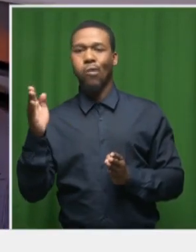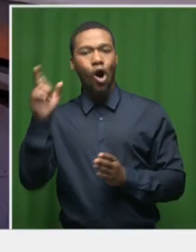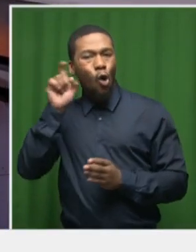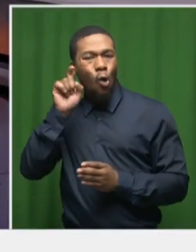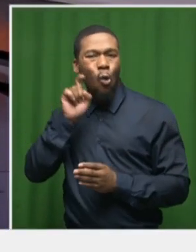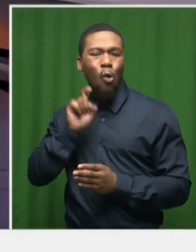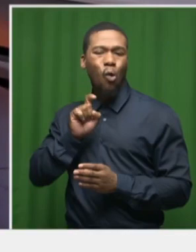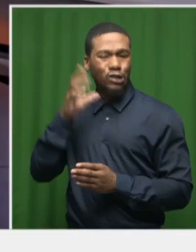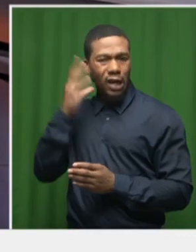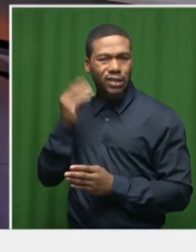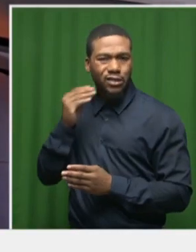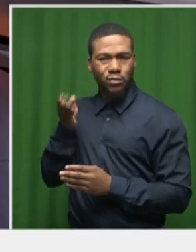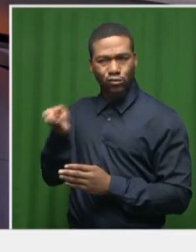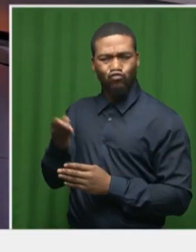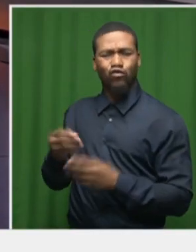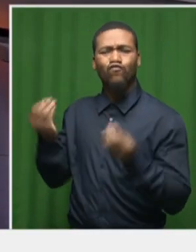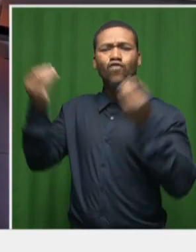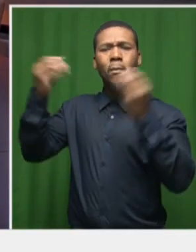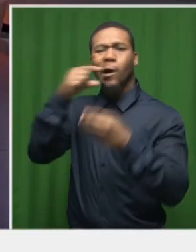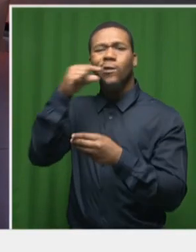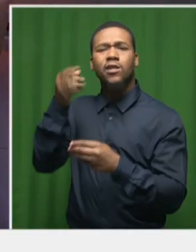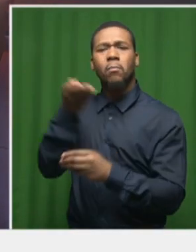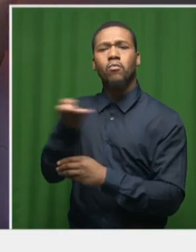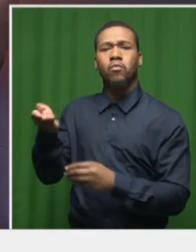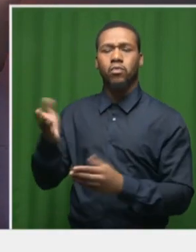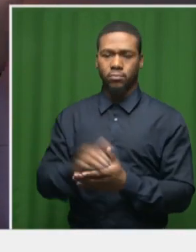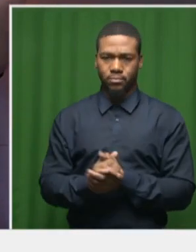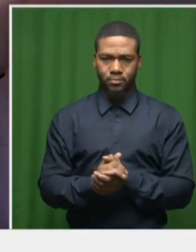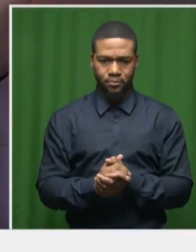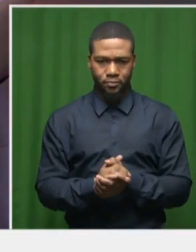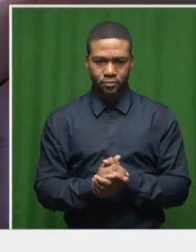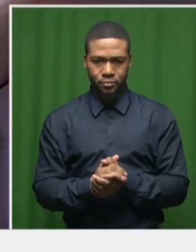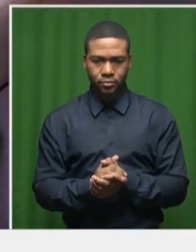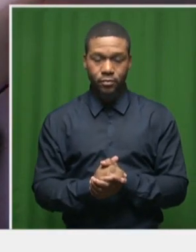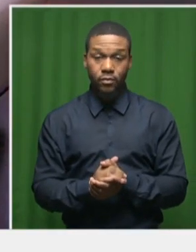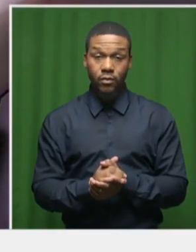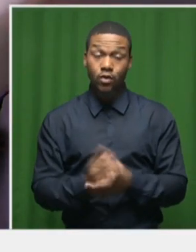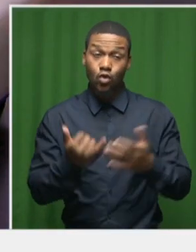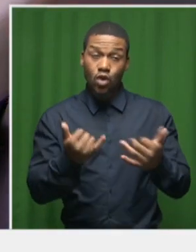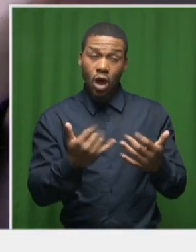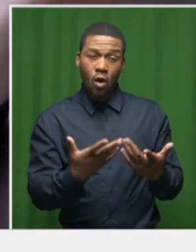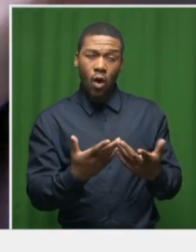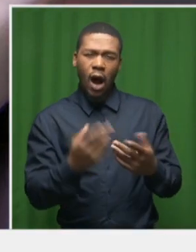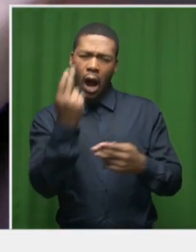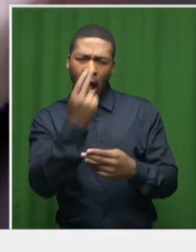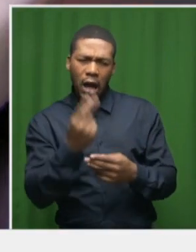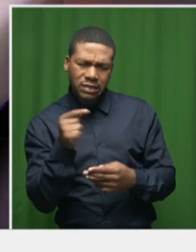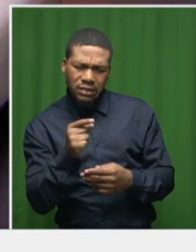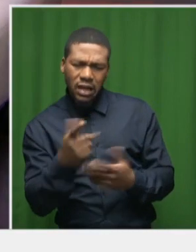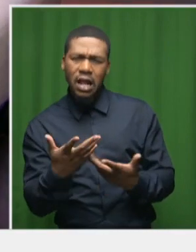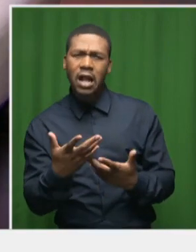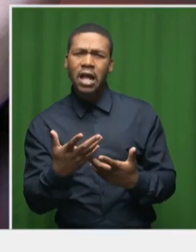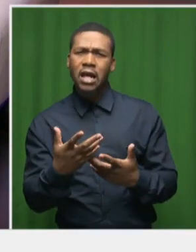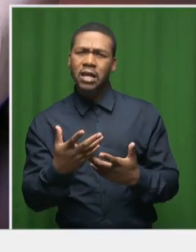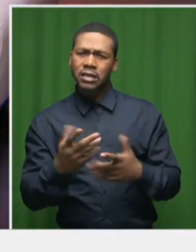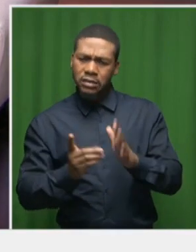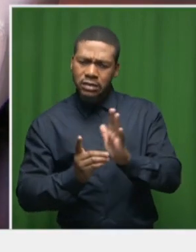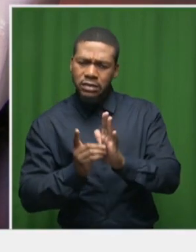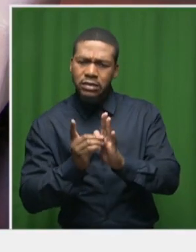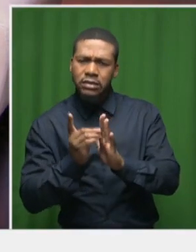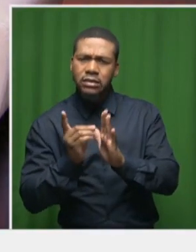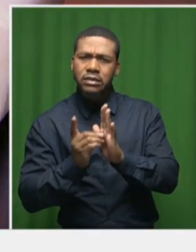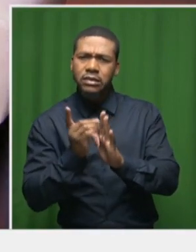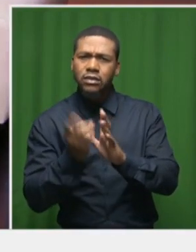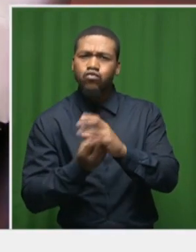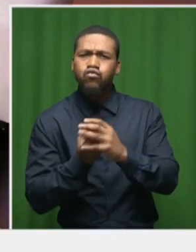industry. And how far has performance art moved and evolved in South Africa? Because I think I